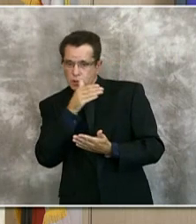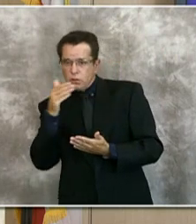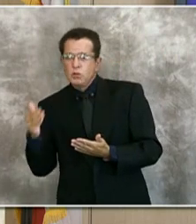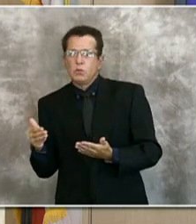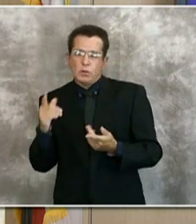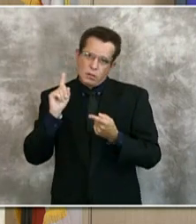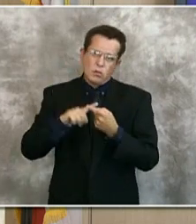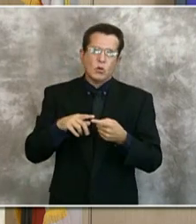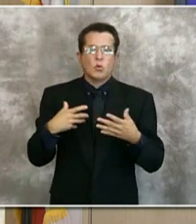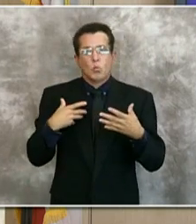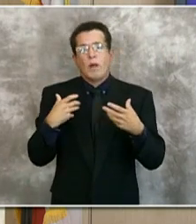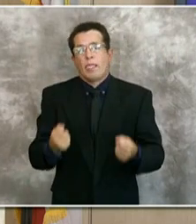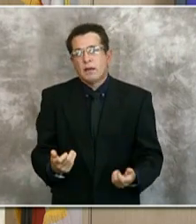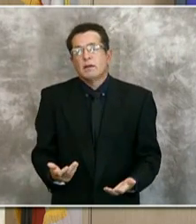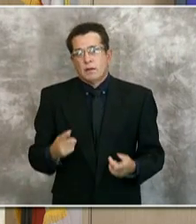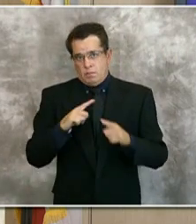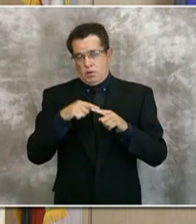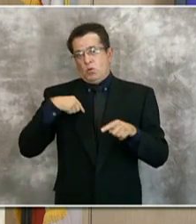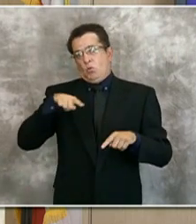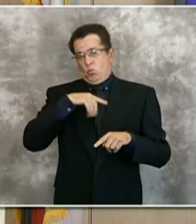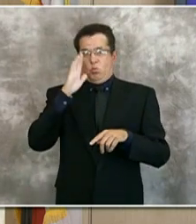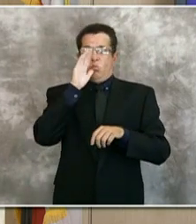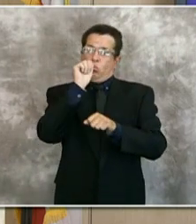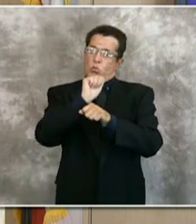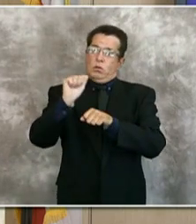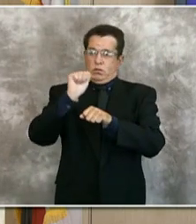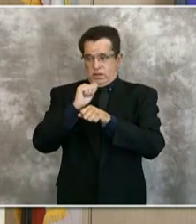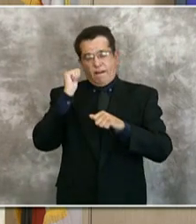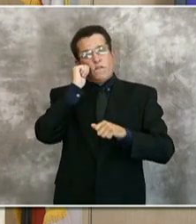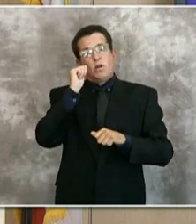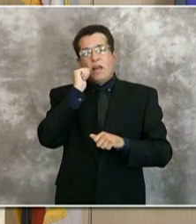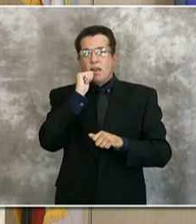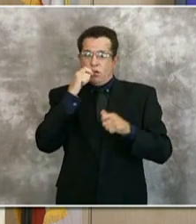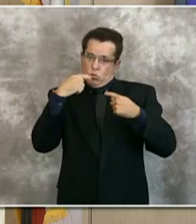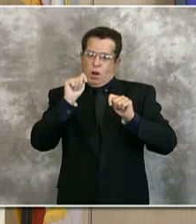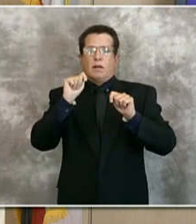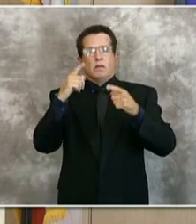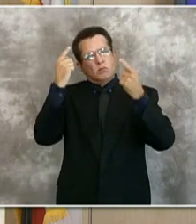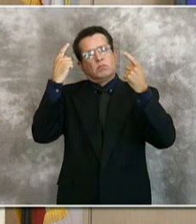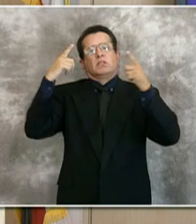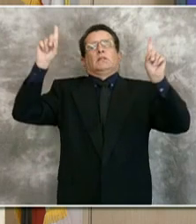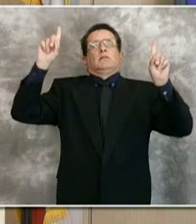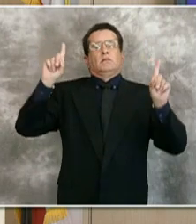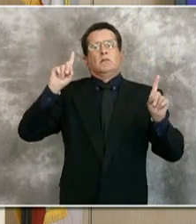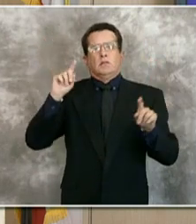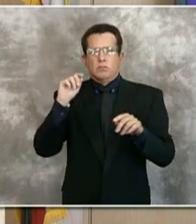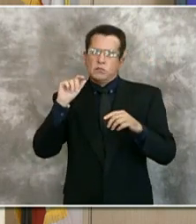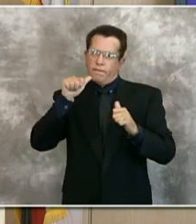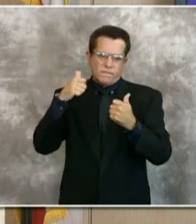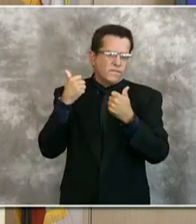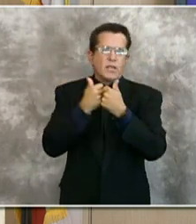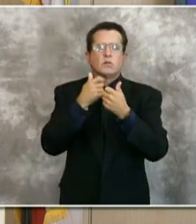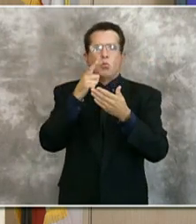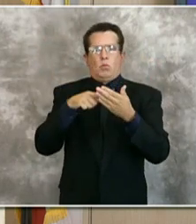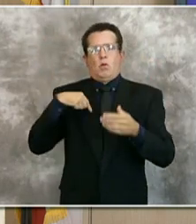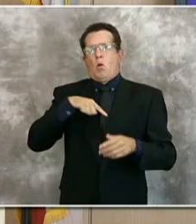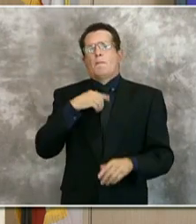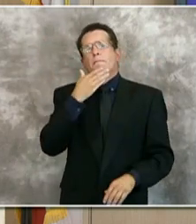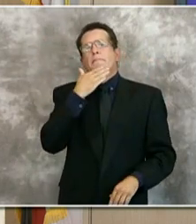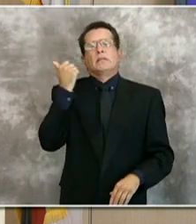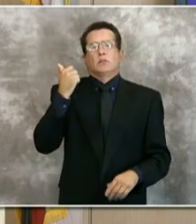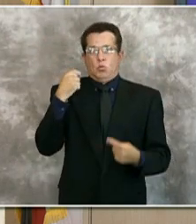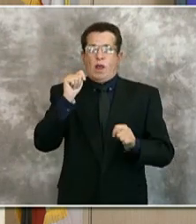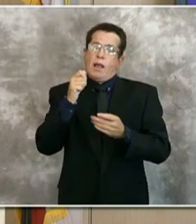COVID-19. And so we will continue to work every single day to tackle and confront every challenge we face and do our level best to